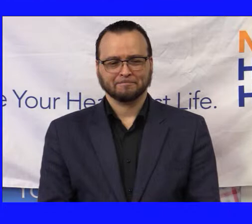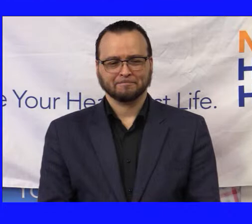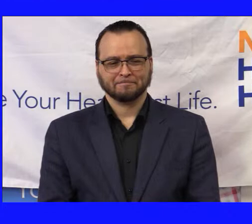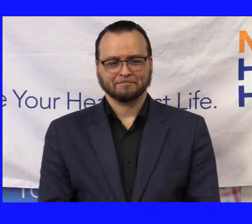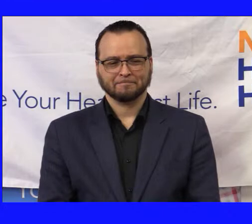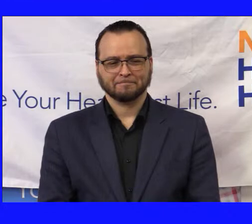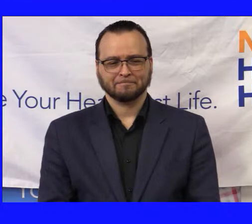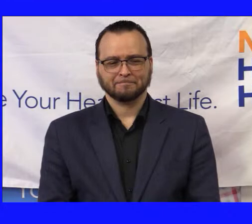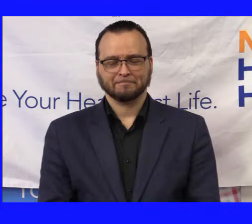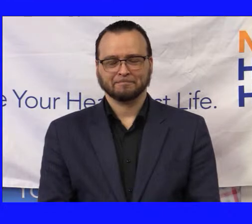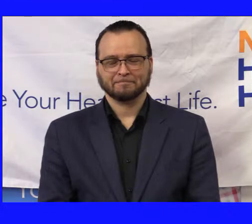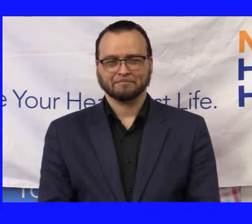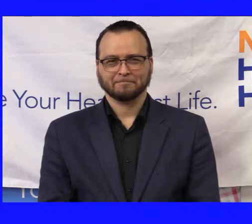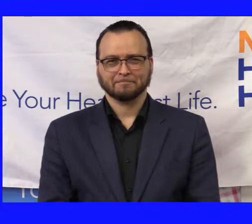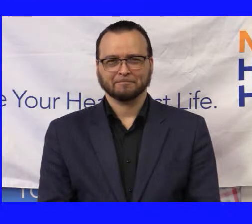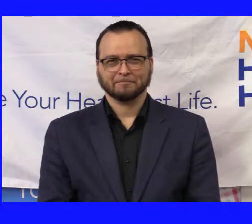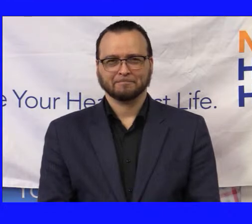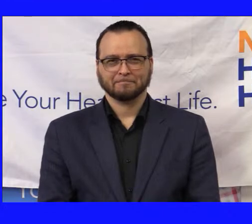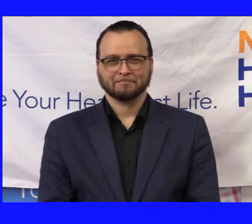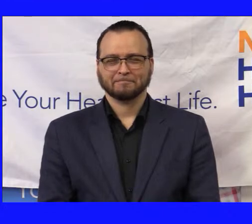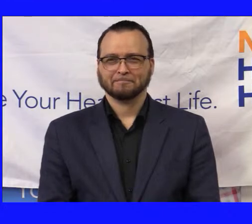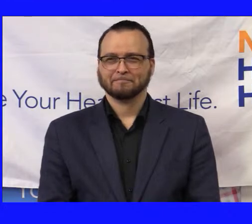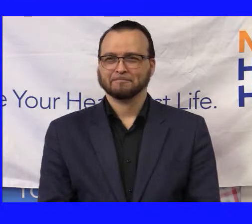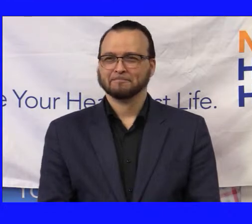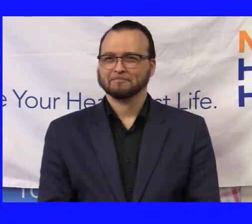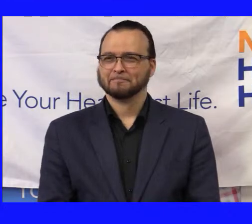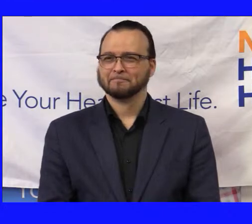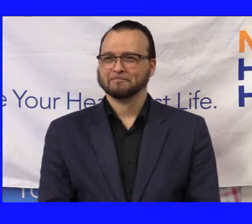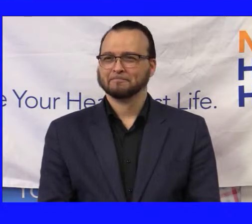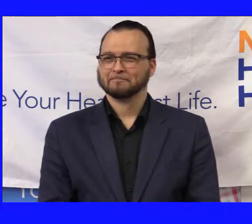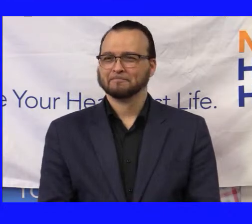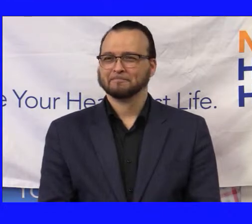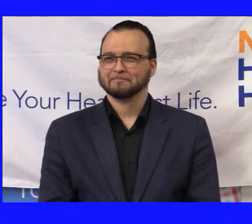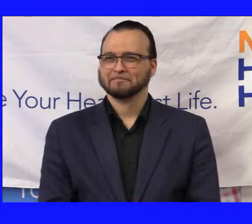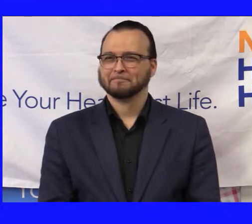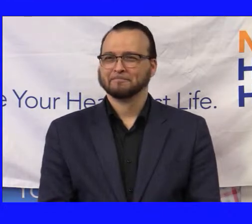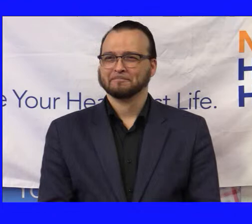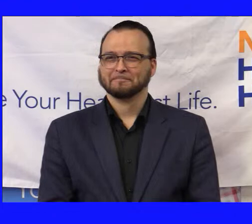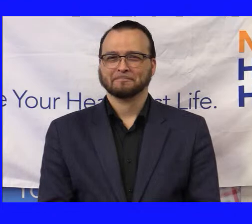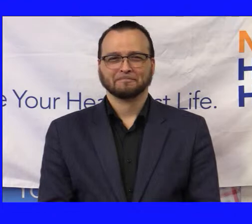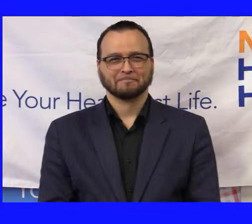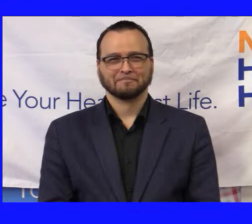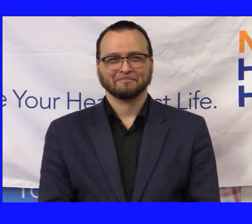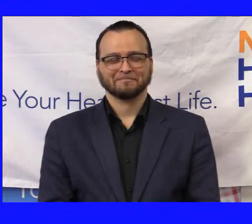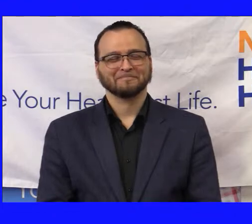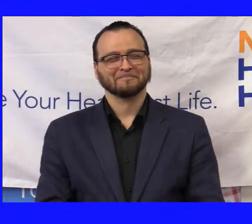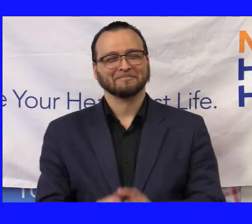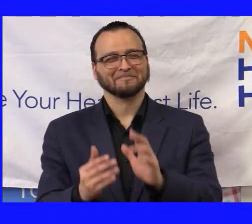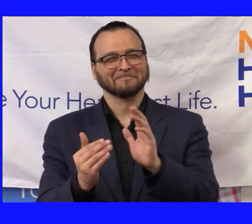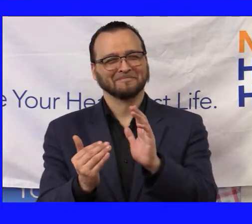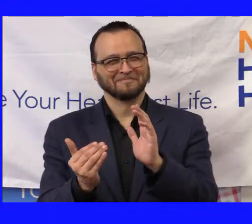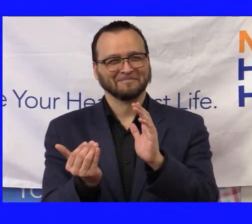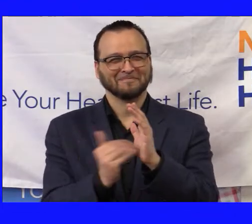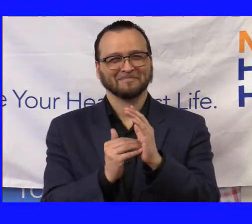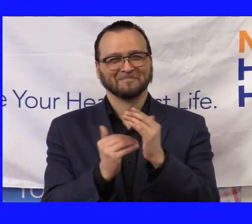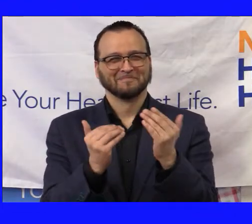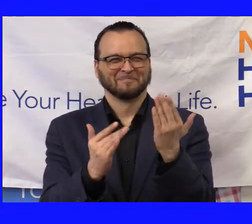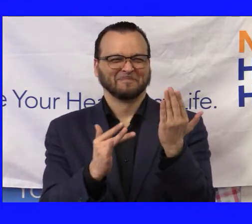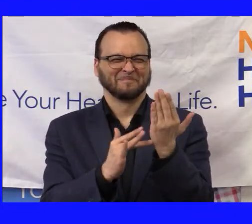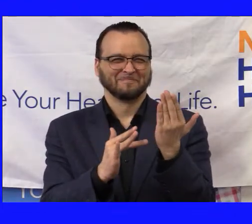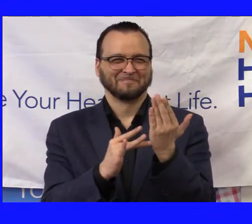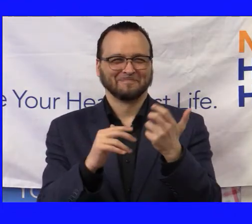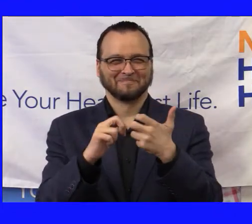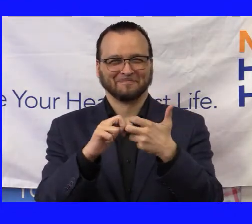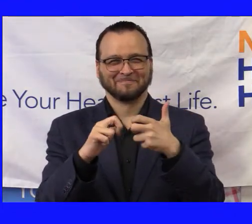consider that to be also underrepresentation, and I think it will be good to ask them for statements of their